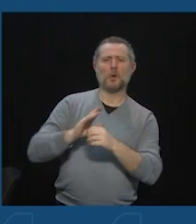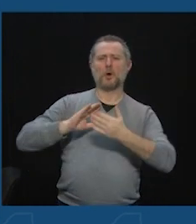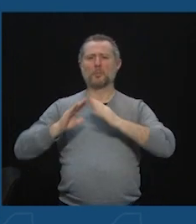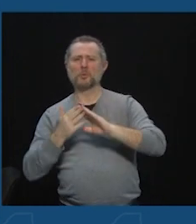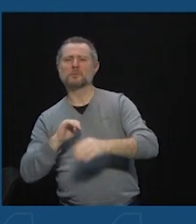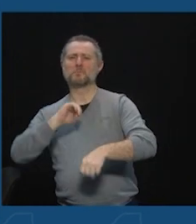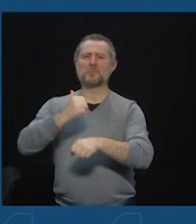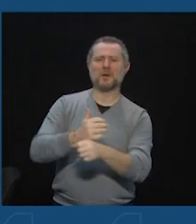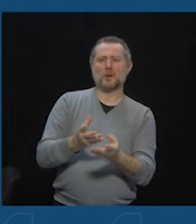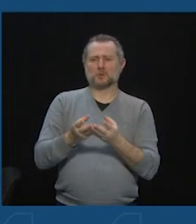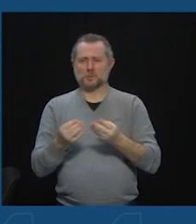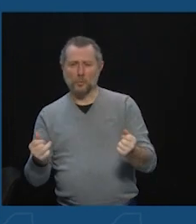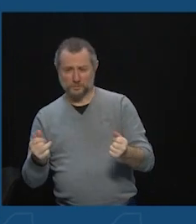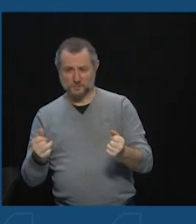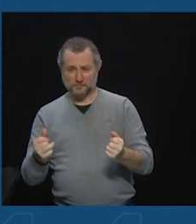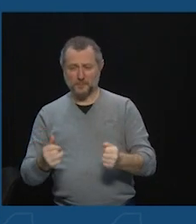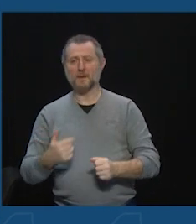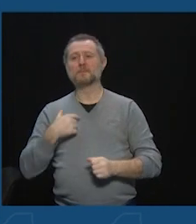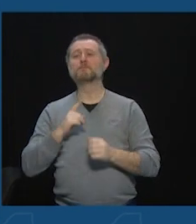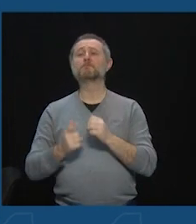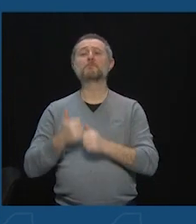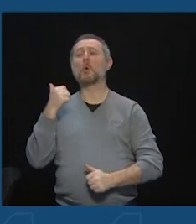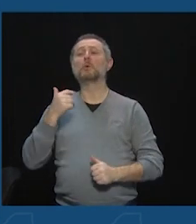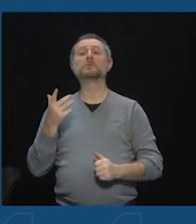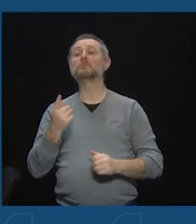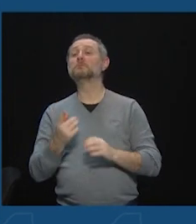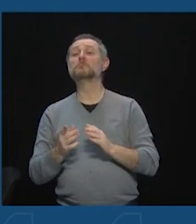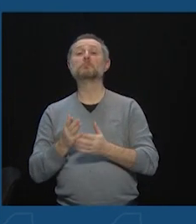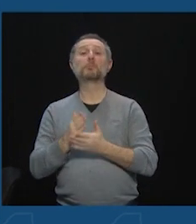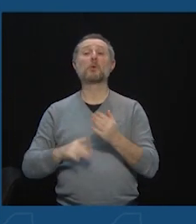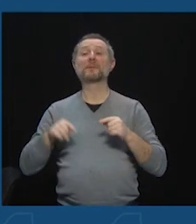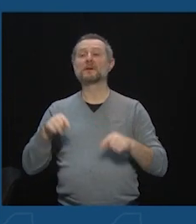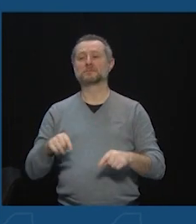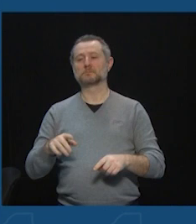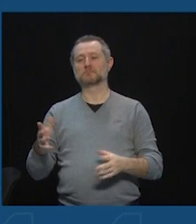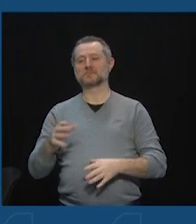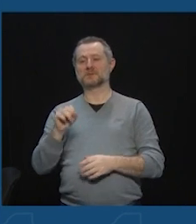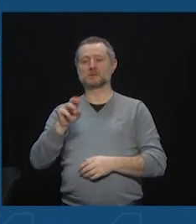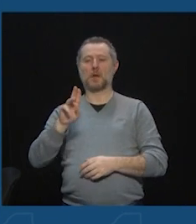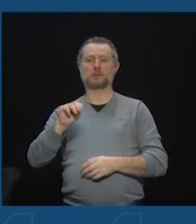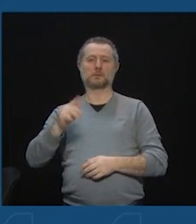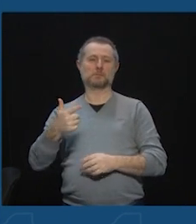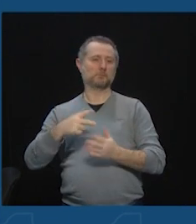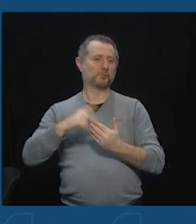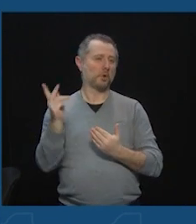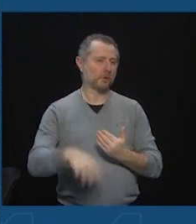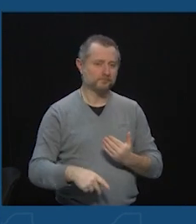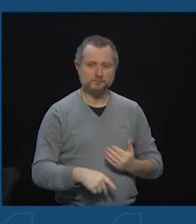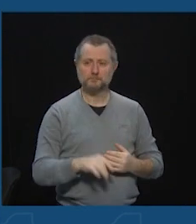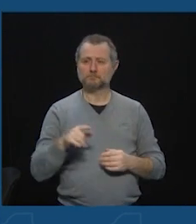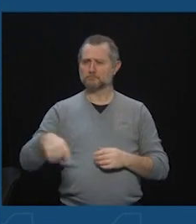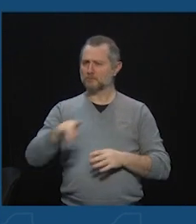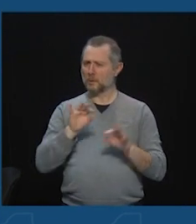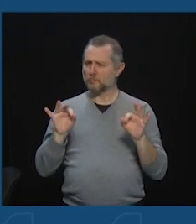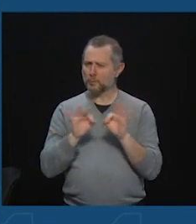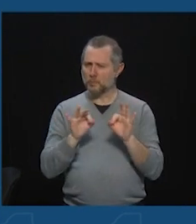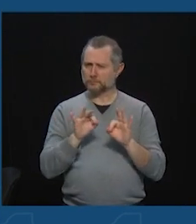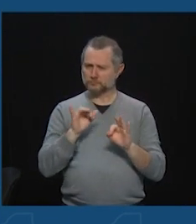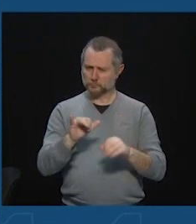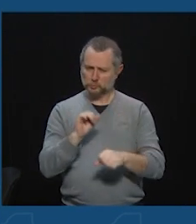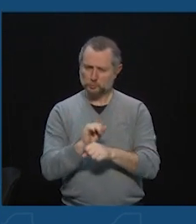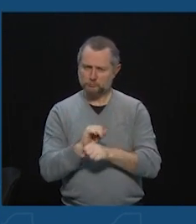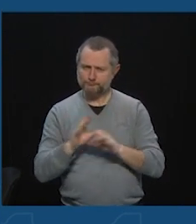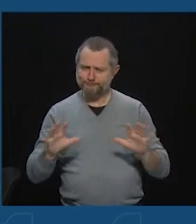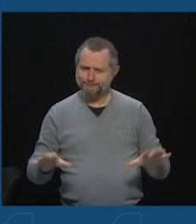really the cornerstone of that approach. You are a pivotal part of that strategy. I want to thank you again for being